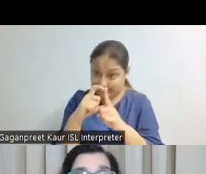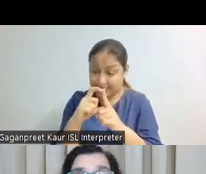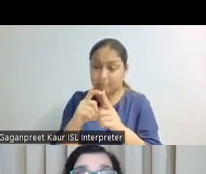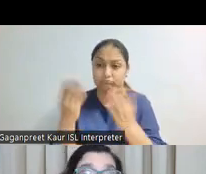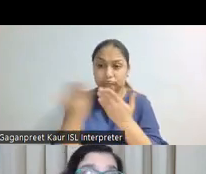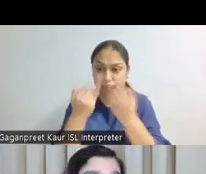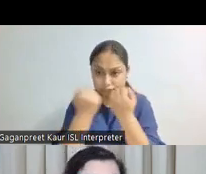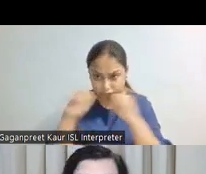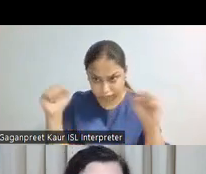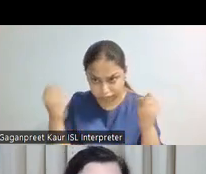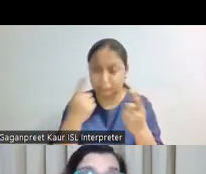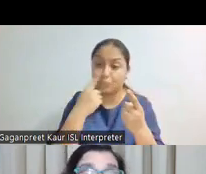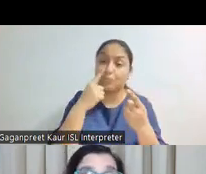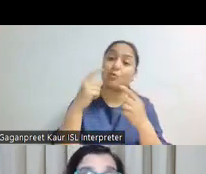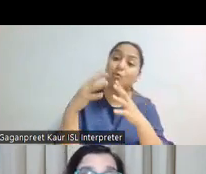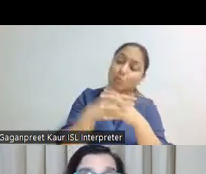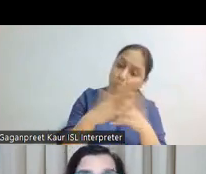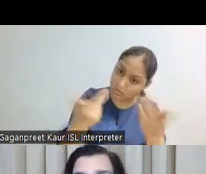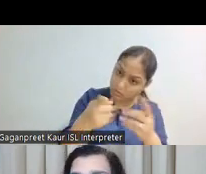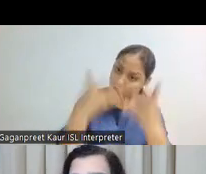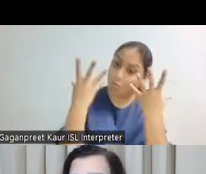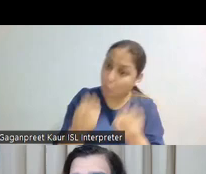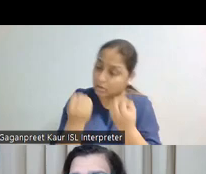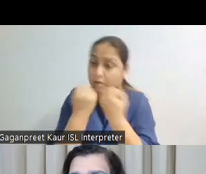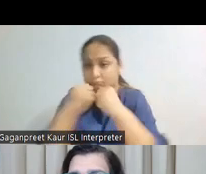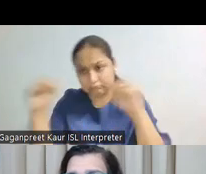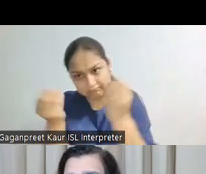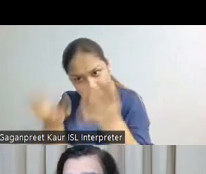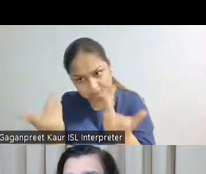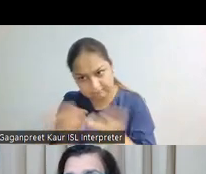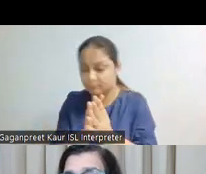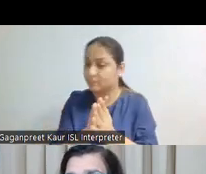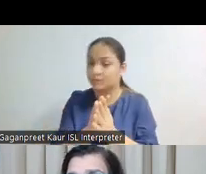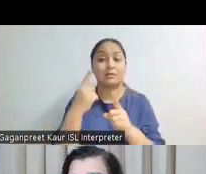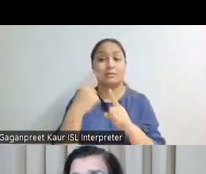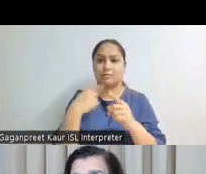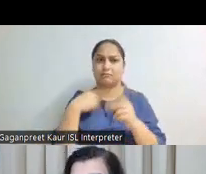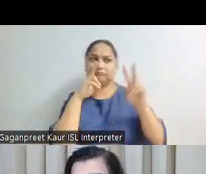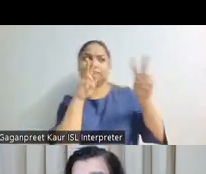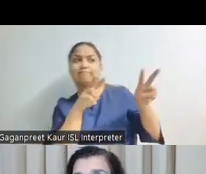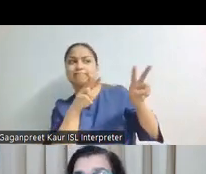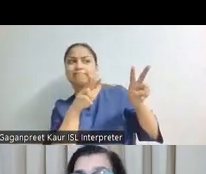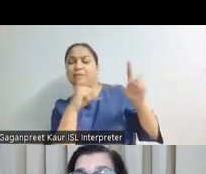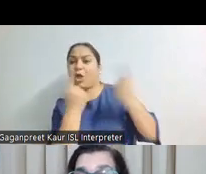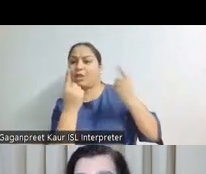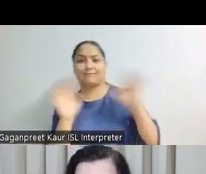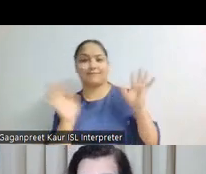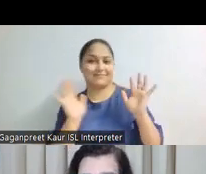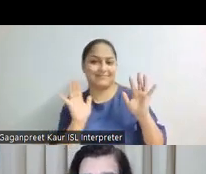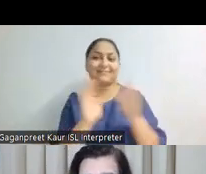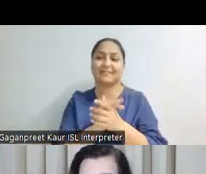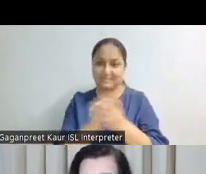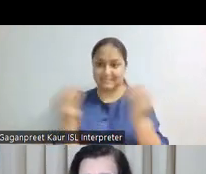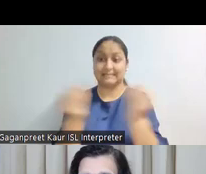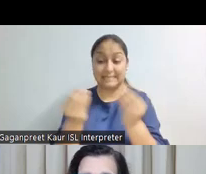be whatever women want to be, but I'm bringing you another point of view, a physicist point of view,